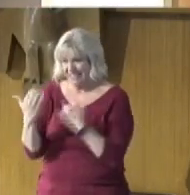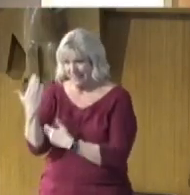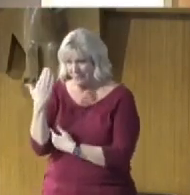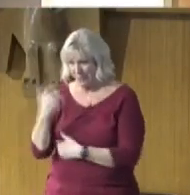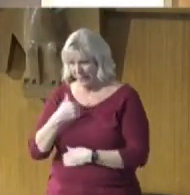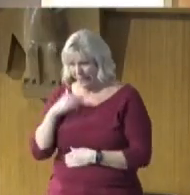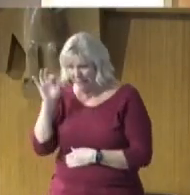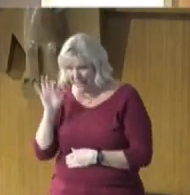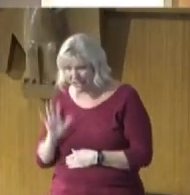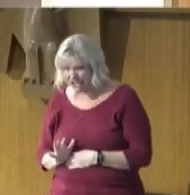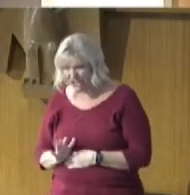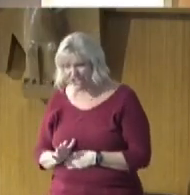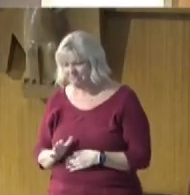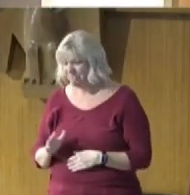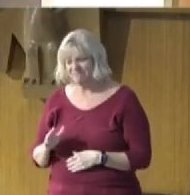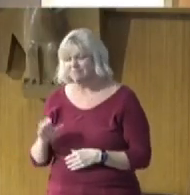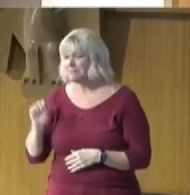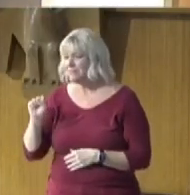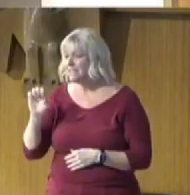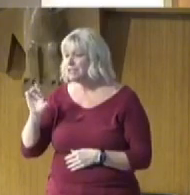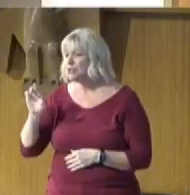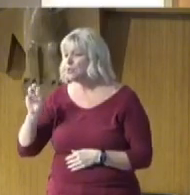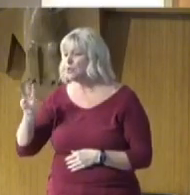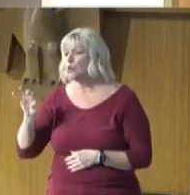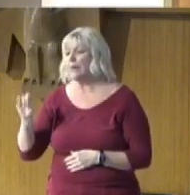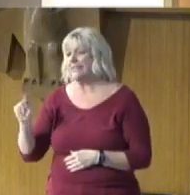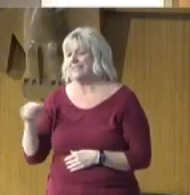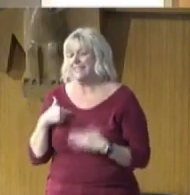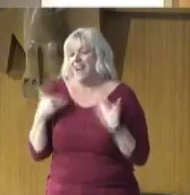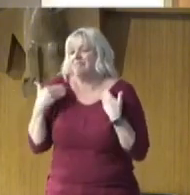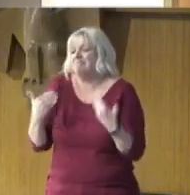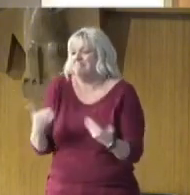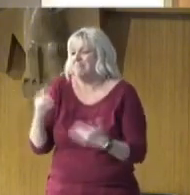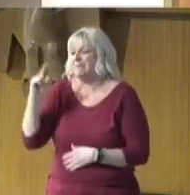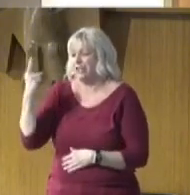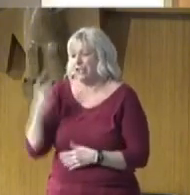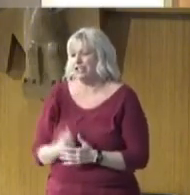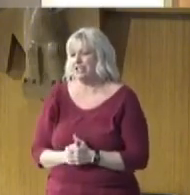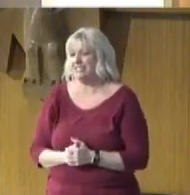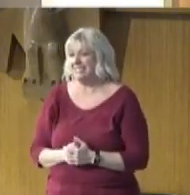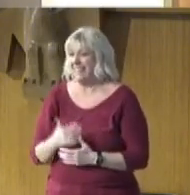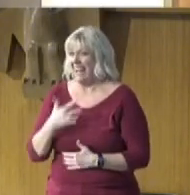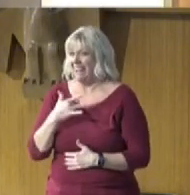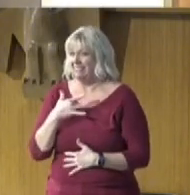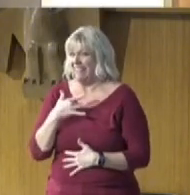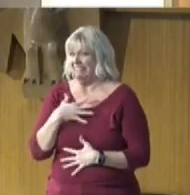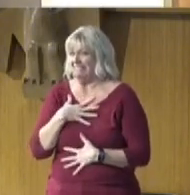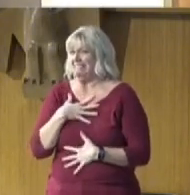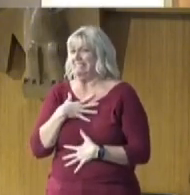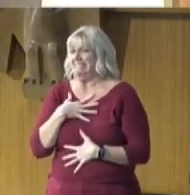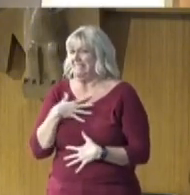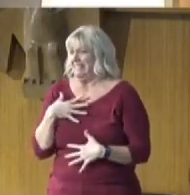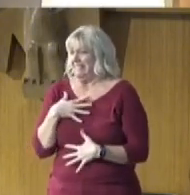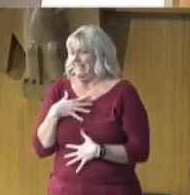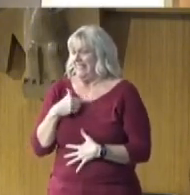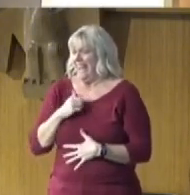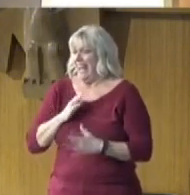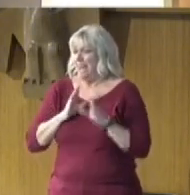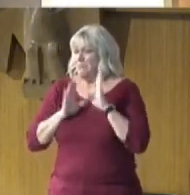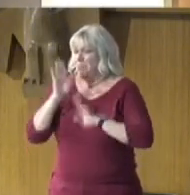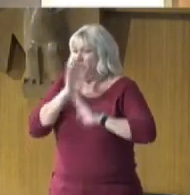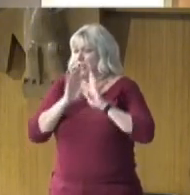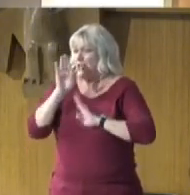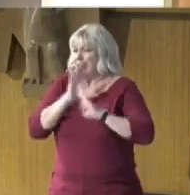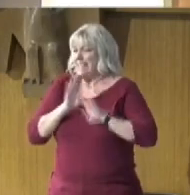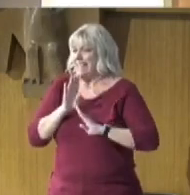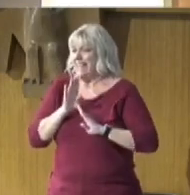you, screw it. I'm going to go first. And this is intimidating because I'm worried I'm selling out people whose